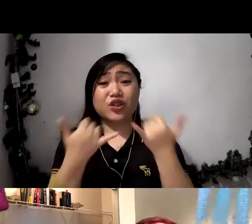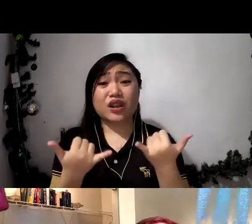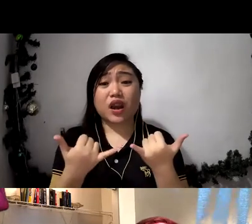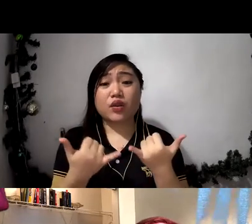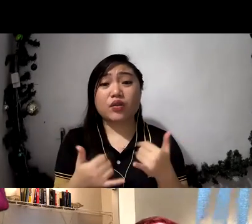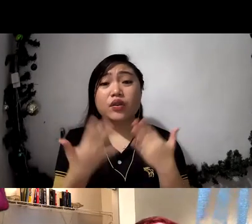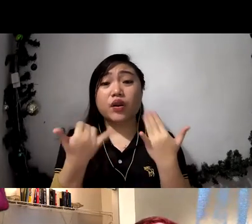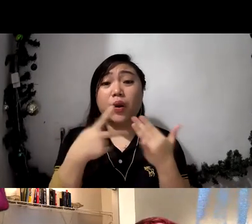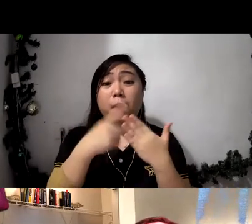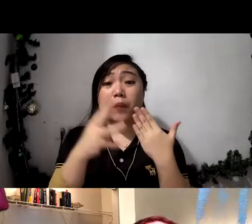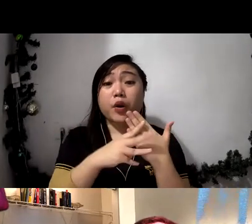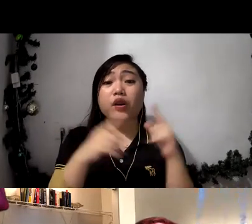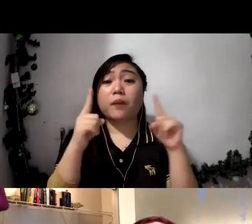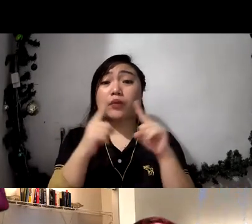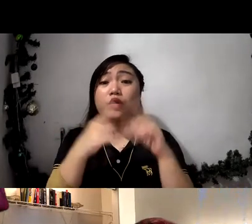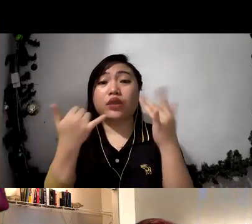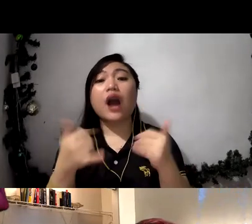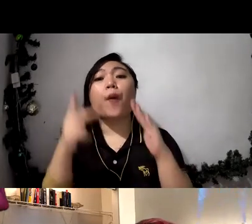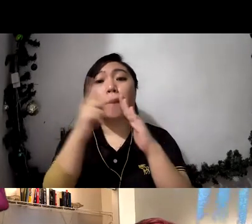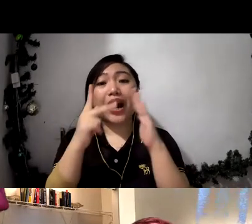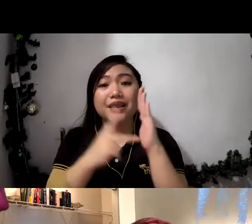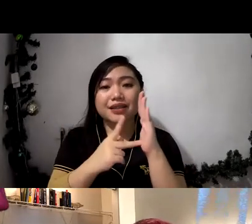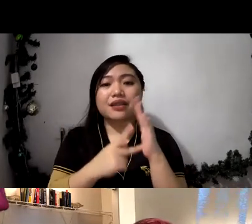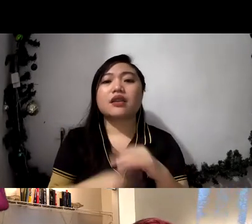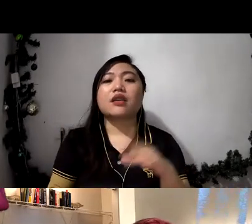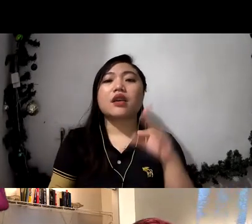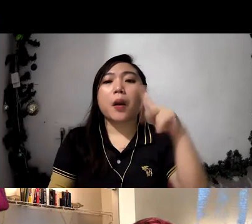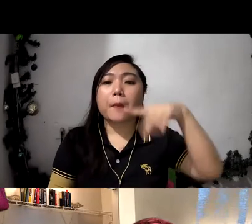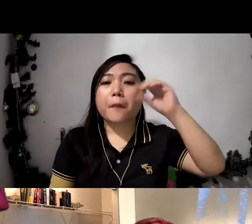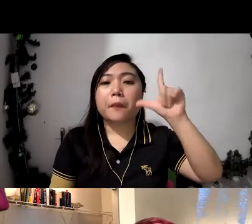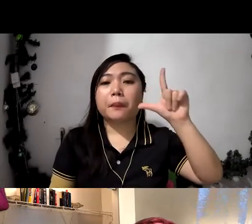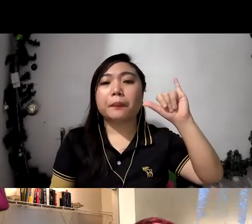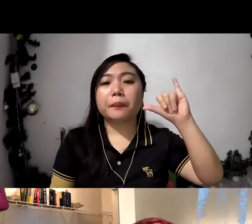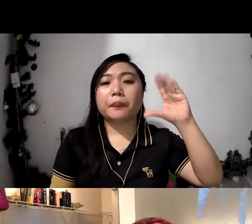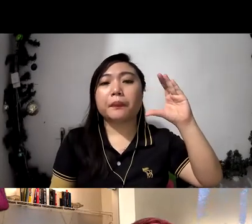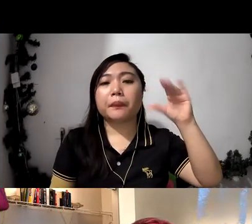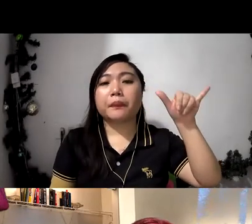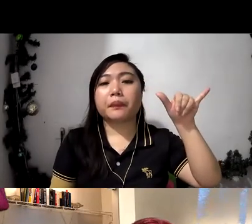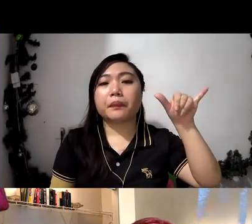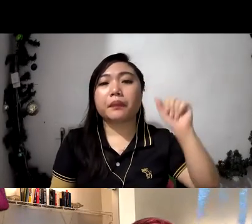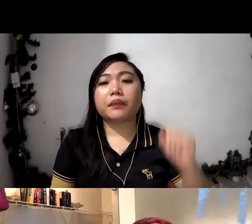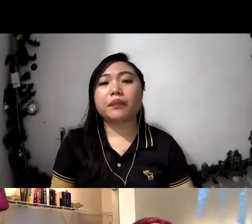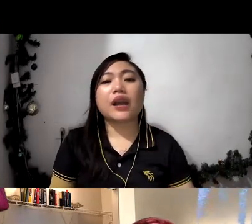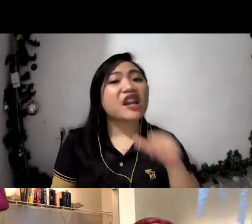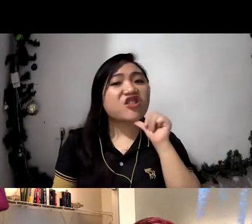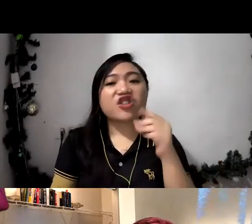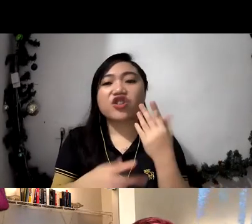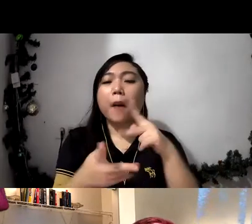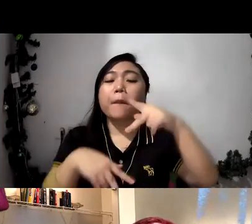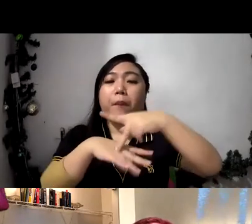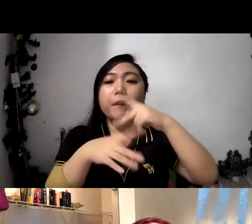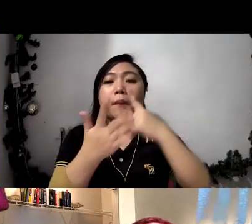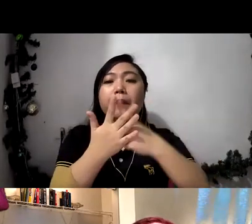na elevate na siya into a policy, into a law. So ngayon, hindi na siya isang proyekto lang. It's an